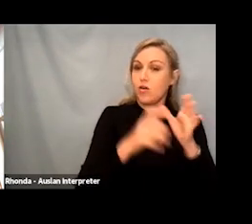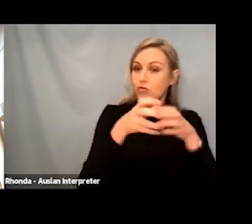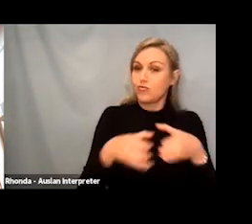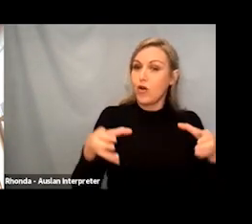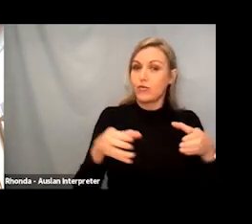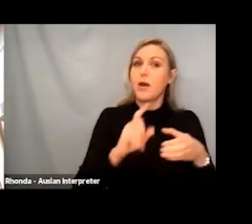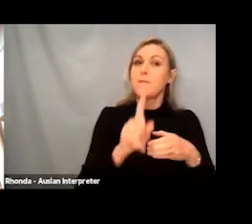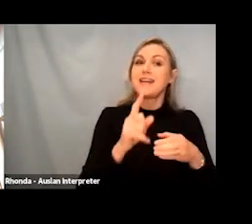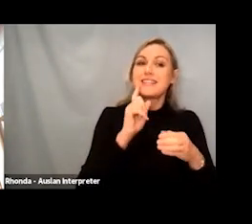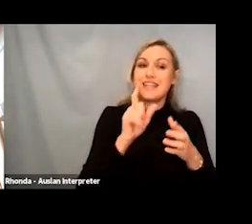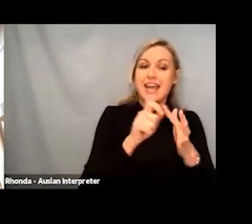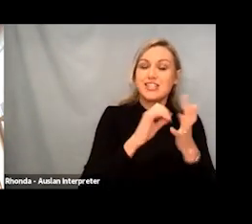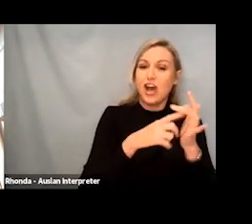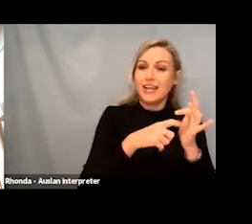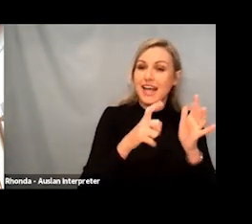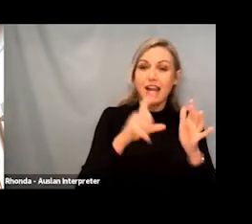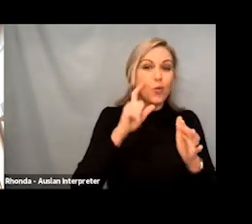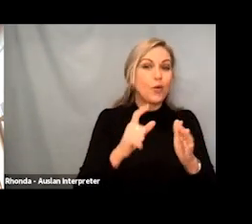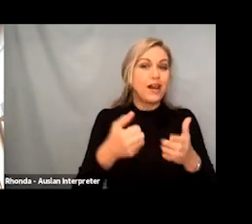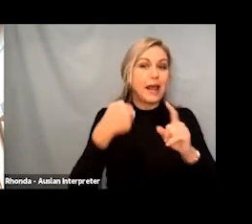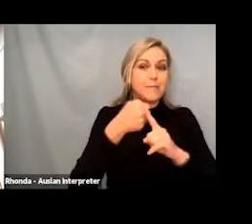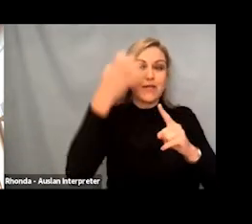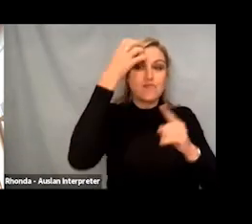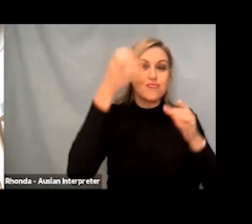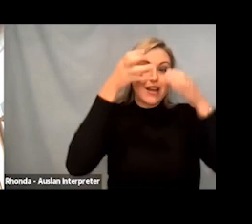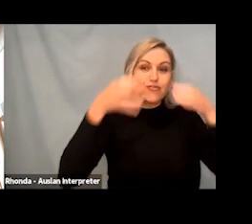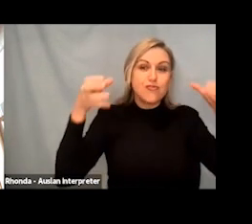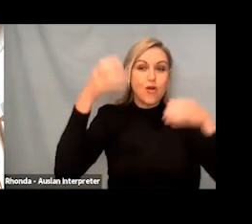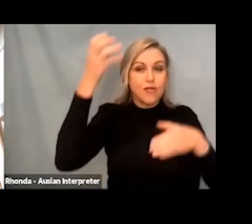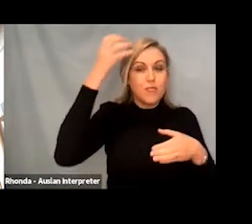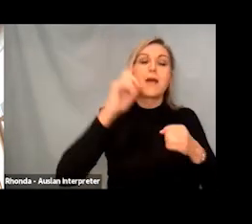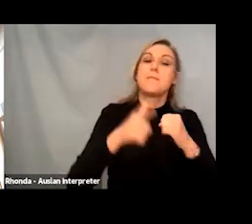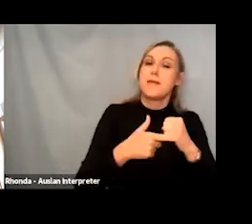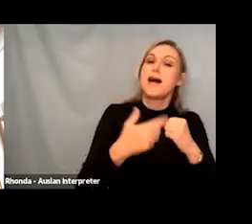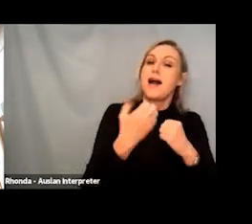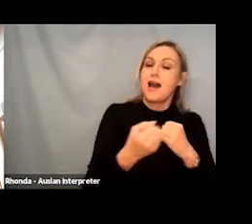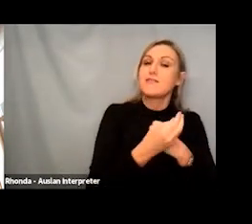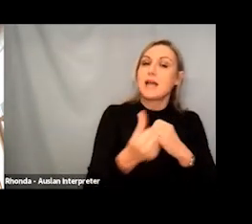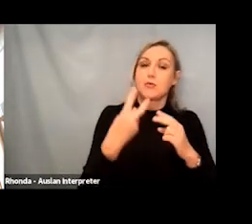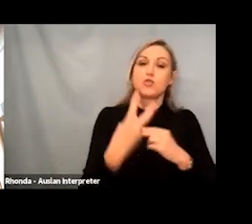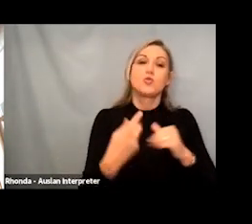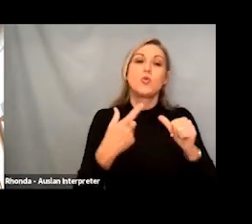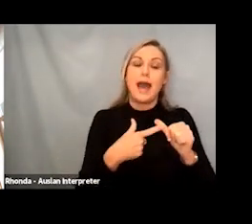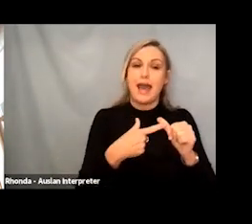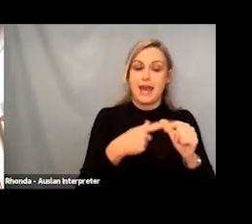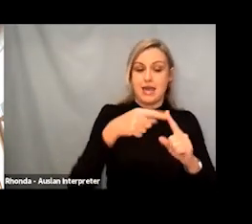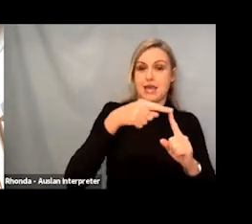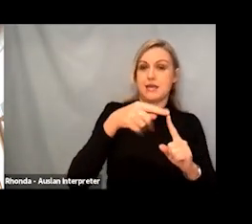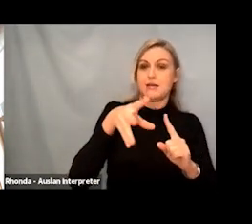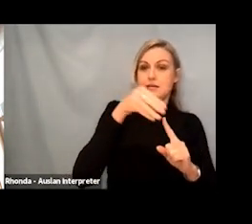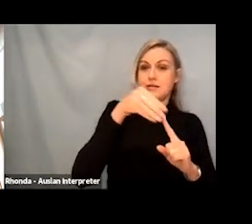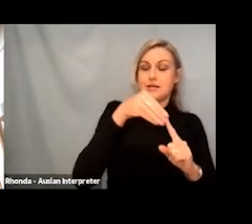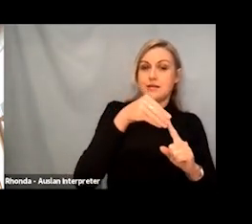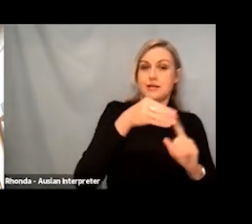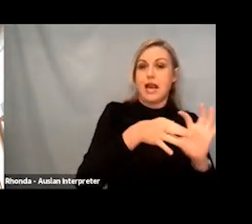say that psychedelics will grow the brain, but some involvement in 2A signaling and